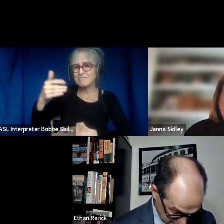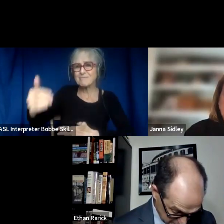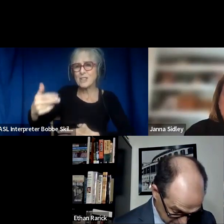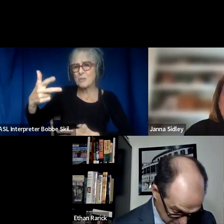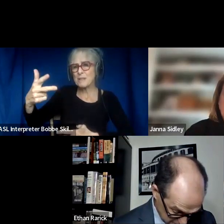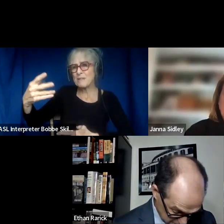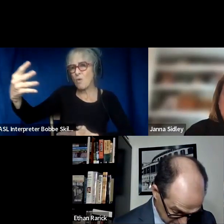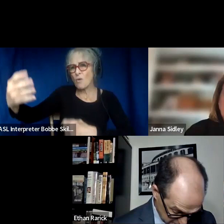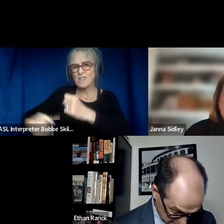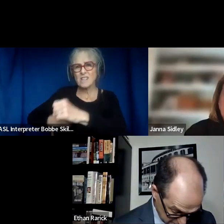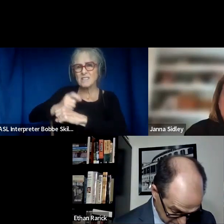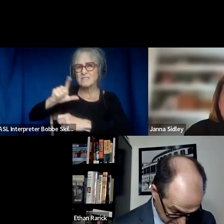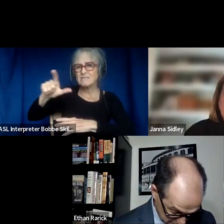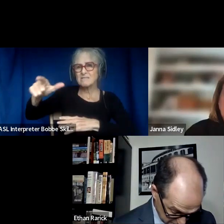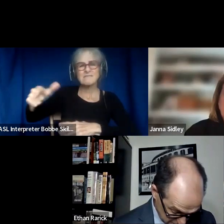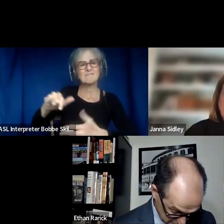fair. That's not